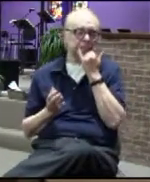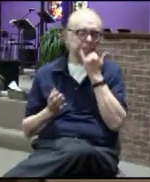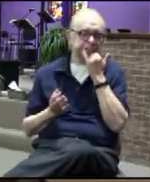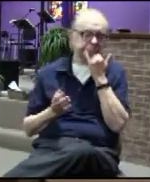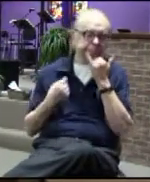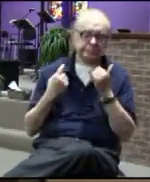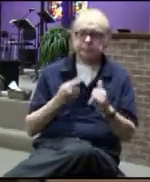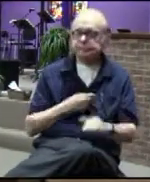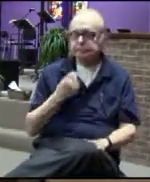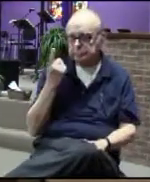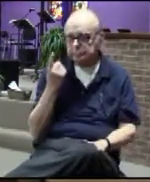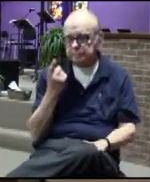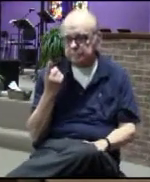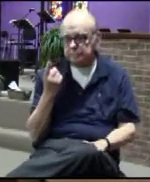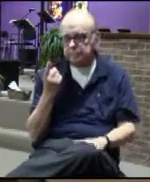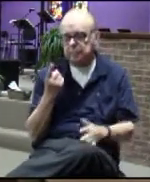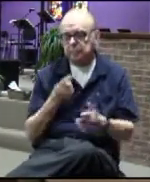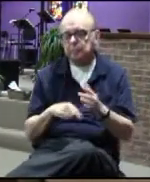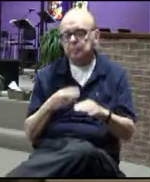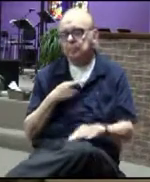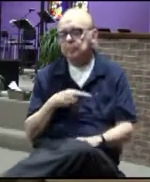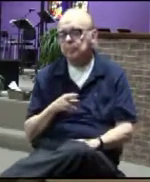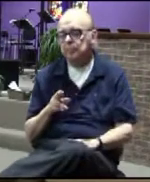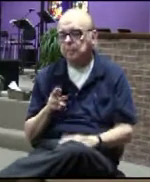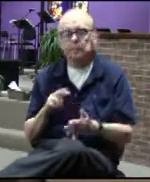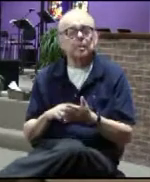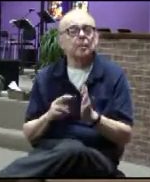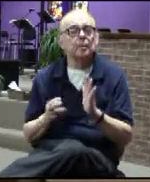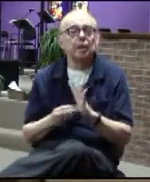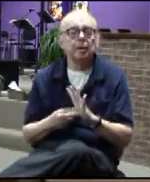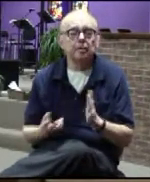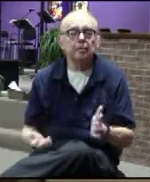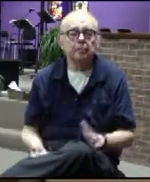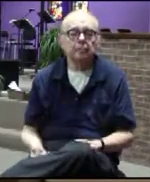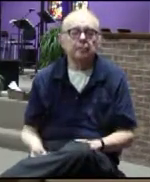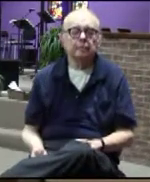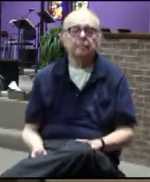so we don't understand what righteousness is all about